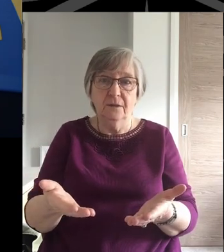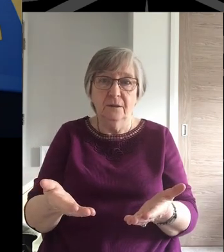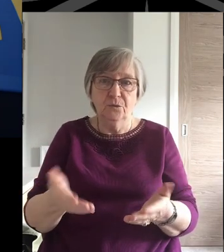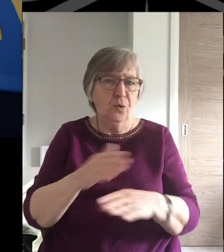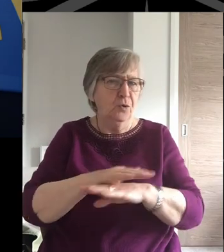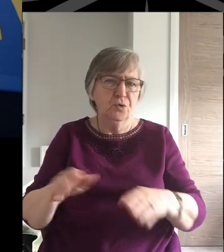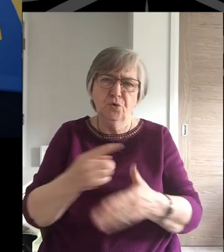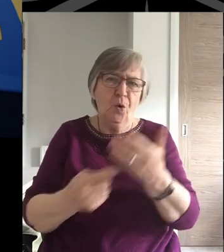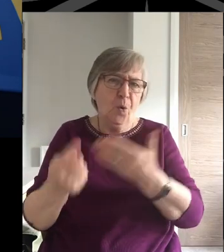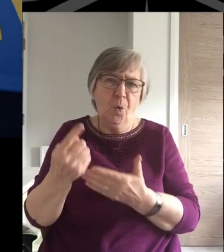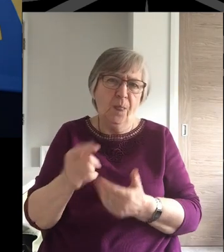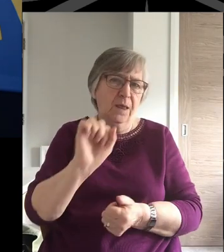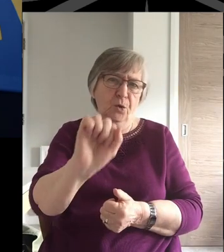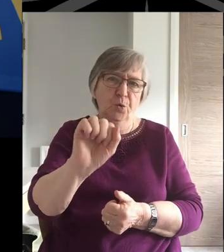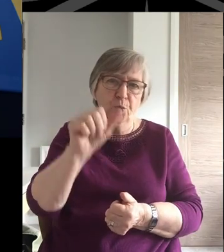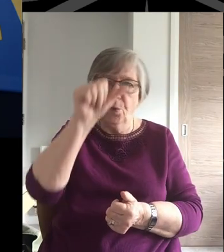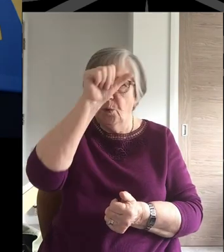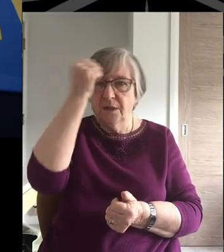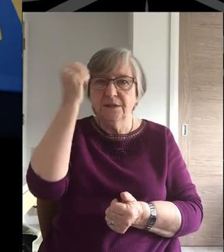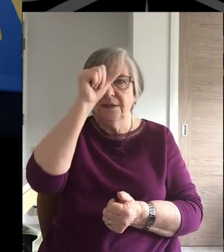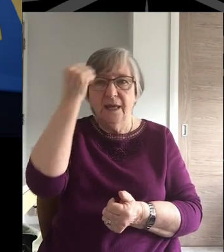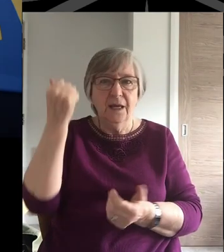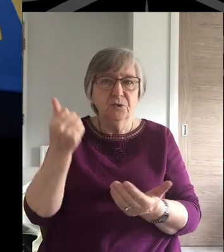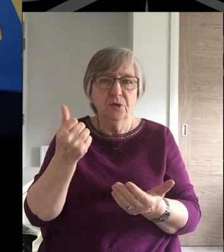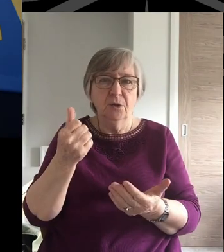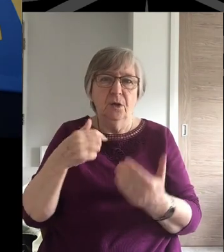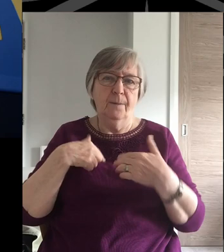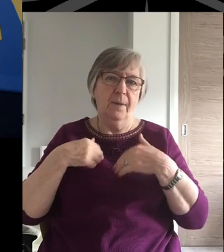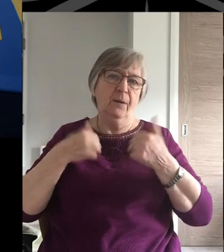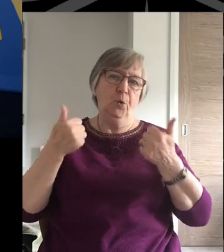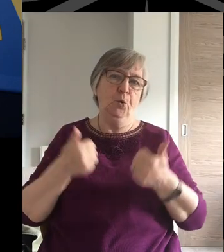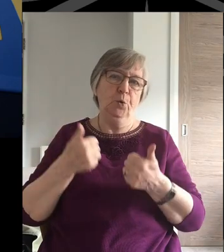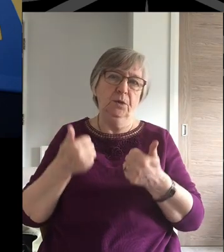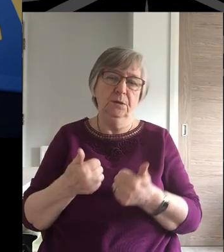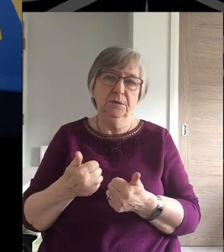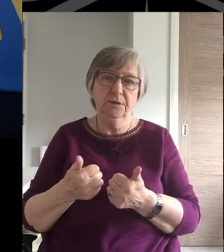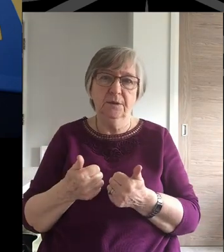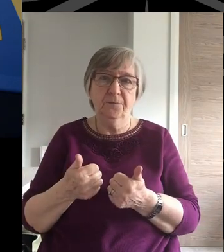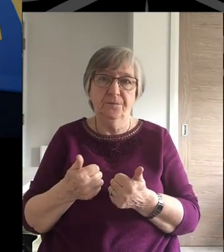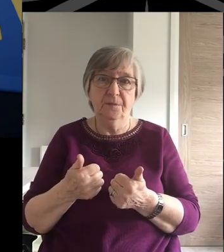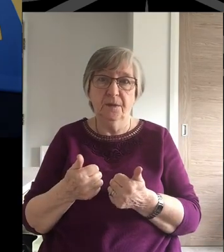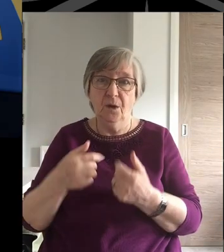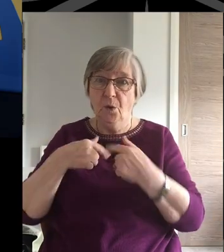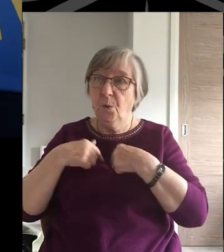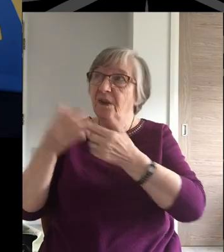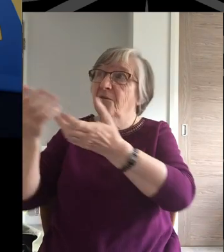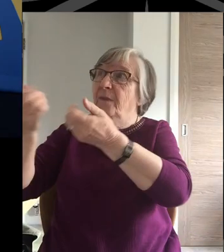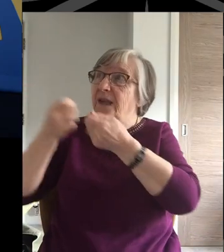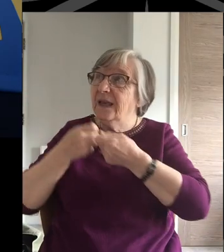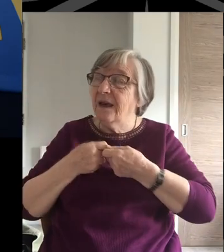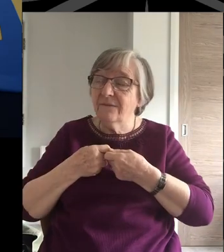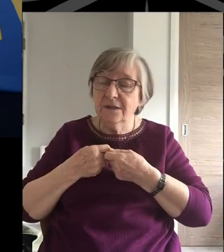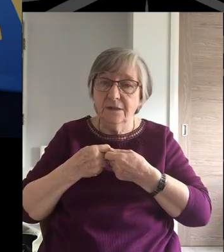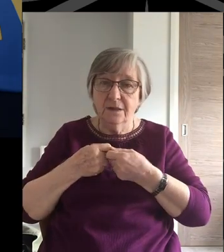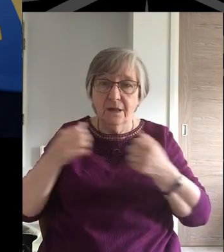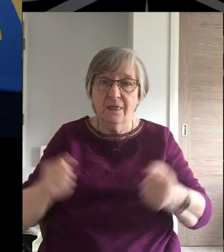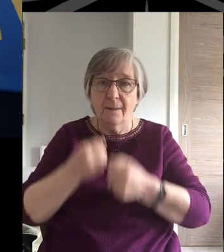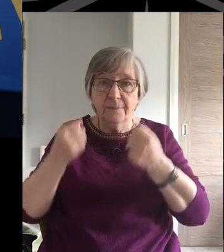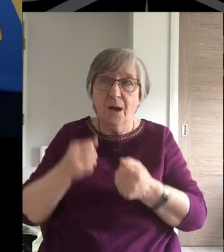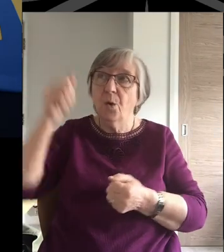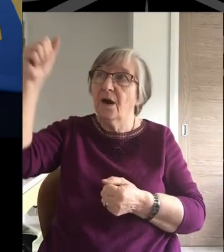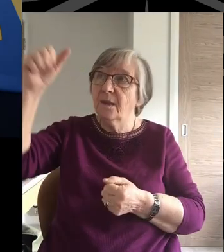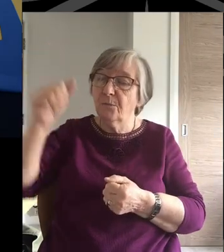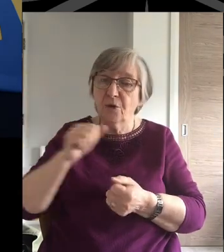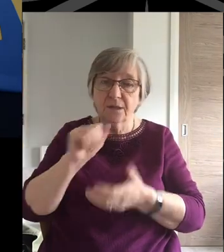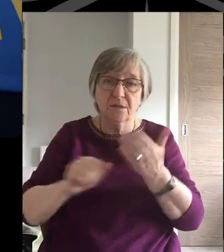So it's not just your intelligence, your goodness, your whatever. We've been given the presence and the power of the Holy